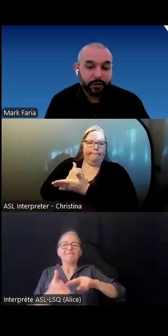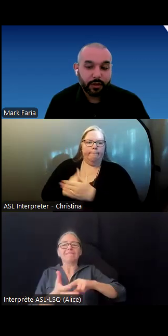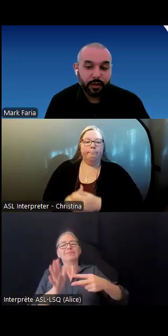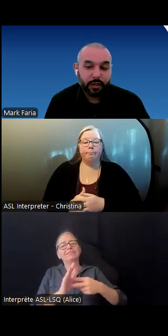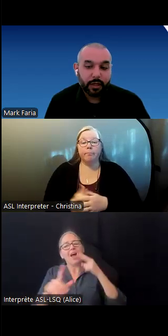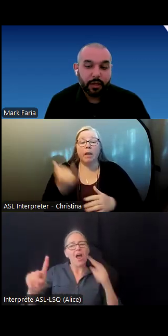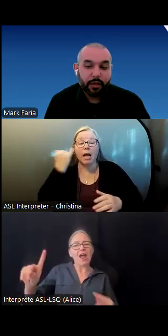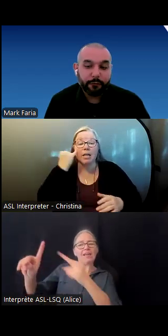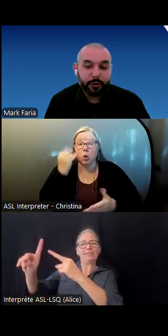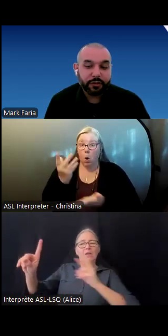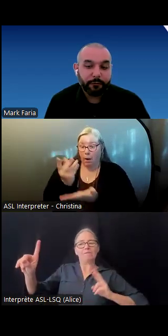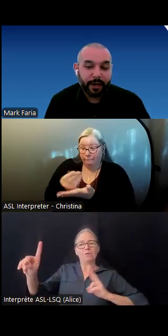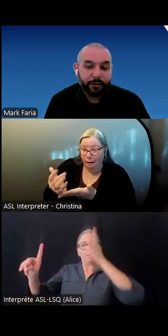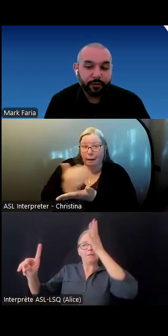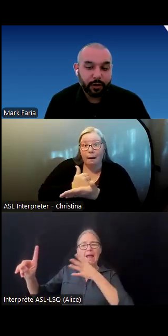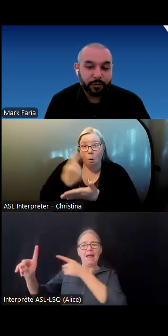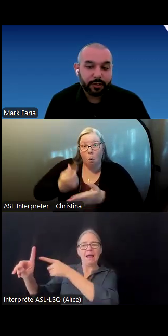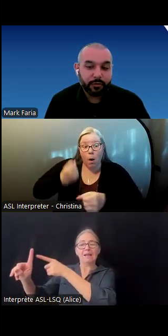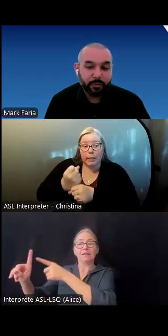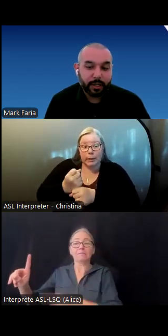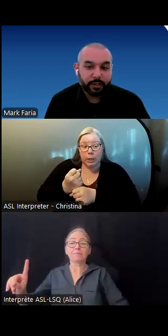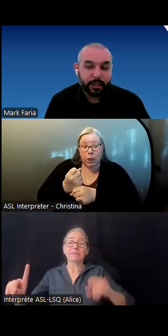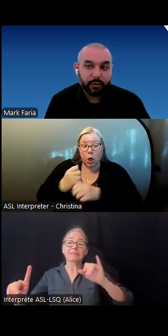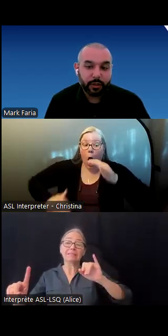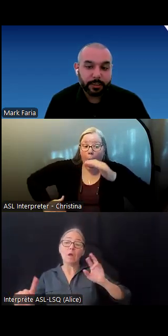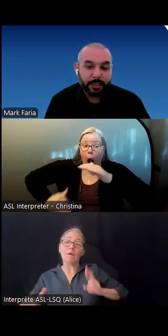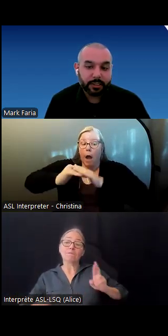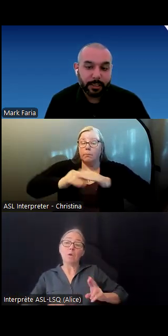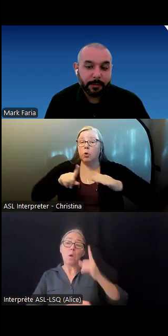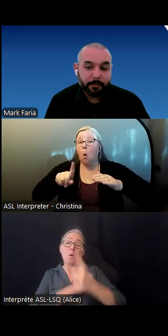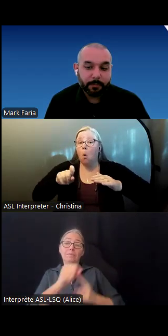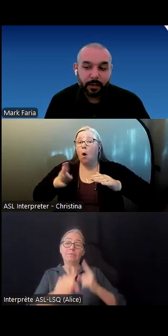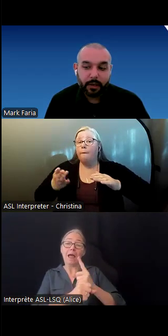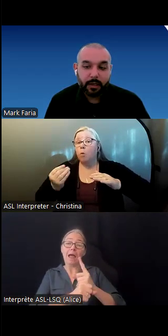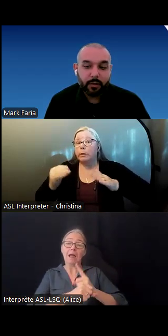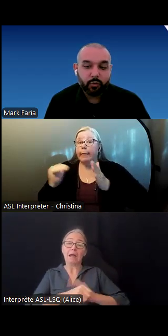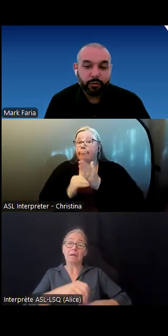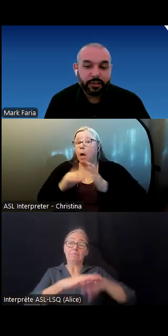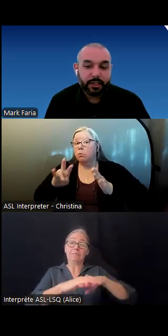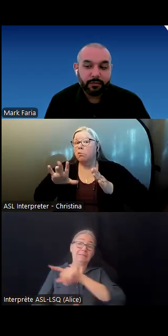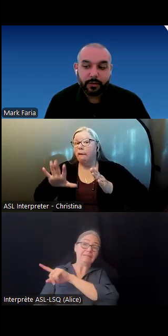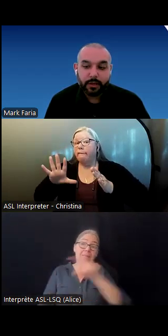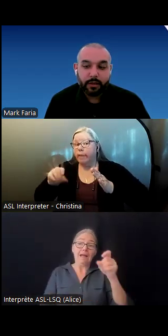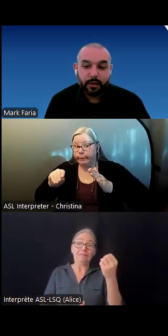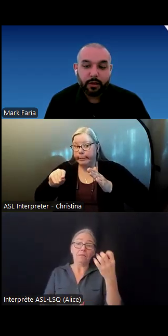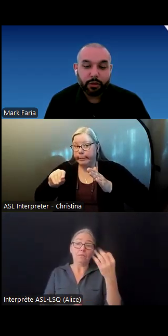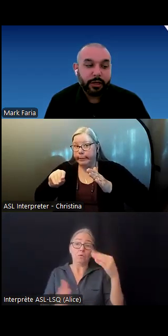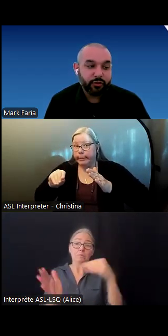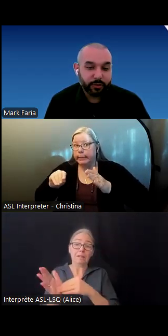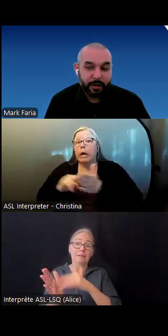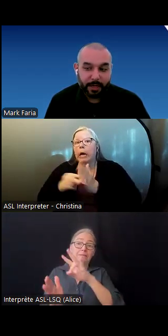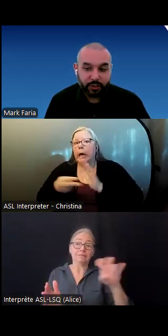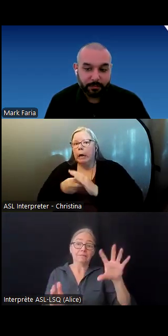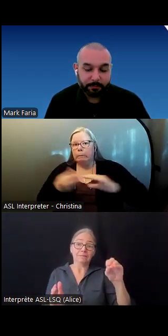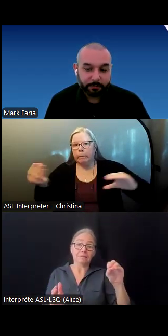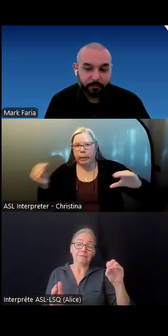$114,750, the first $500 that you deposit into an RDSP will receive